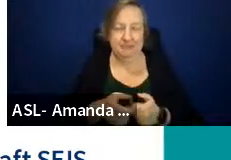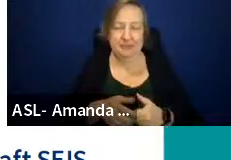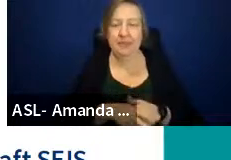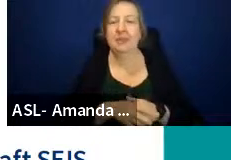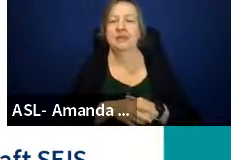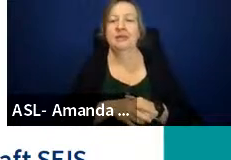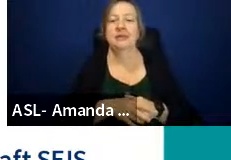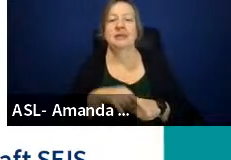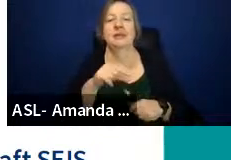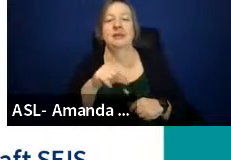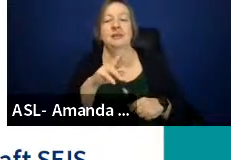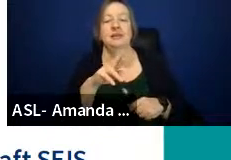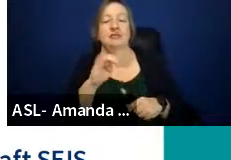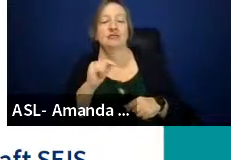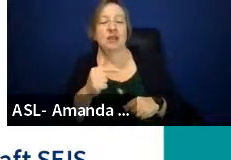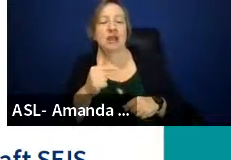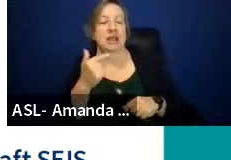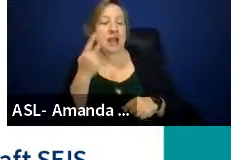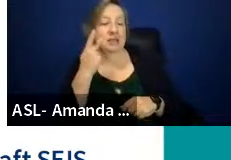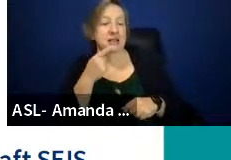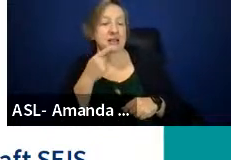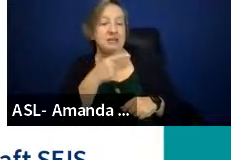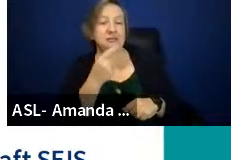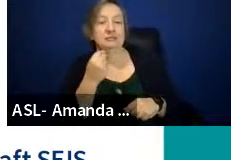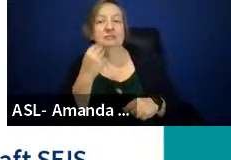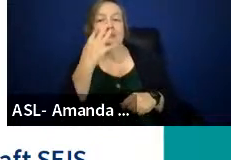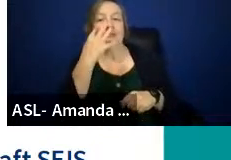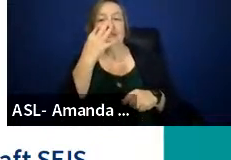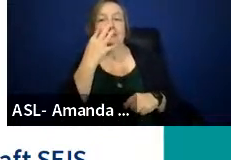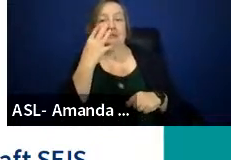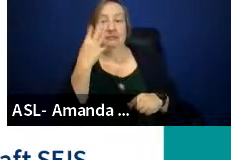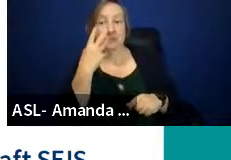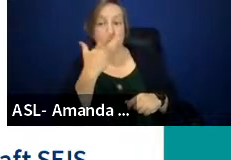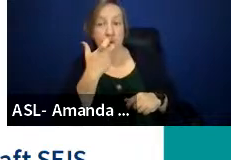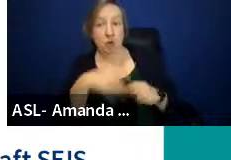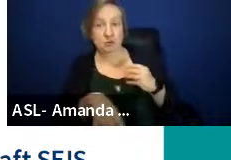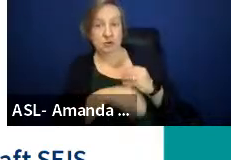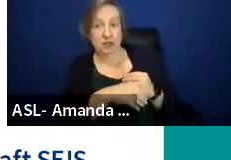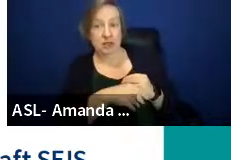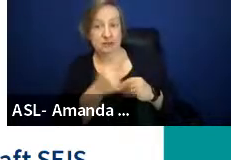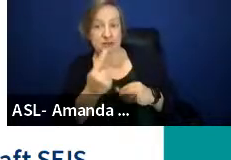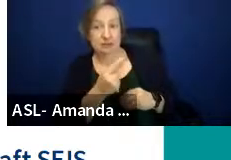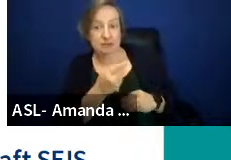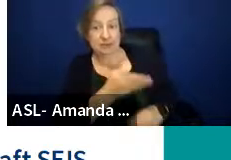Greg, I saw you come on video. Do you want to say something?